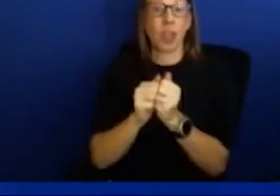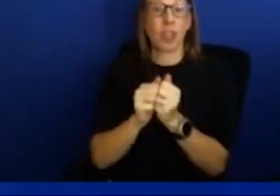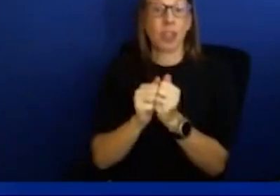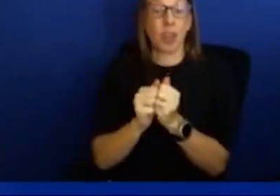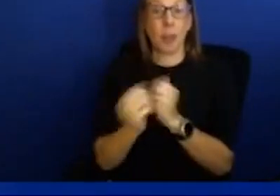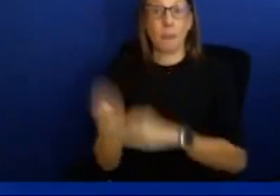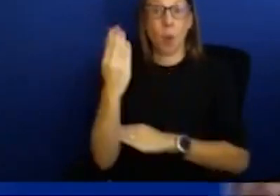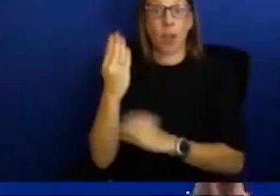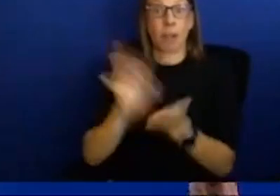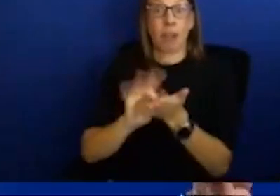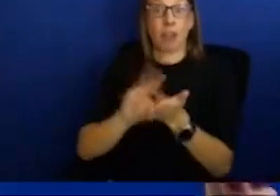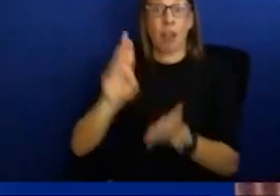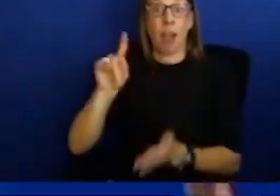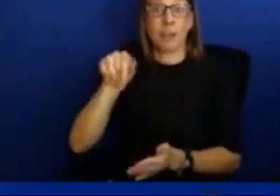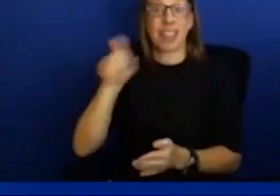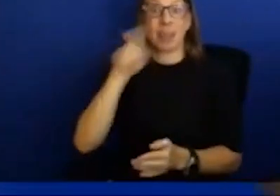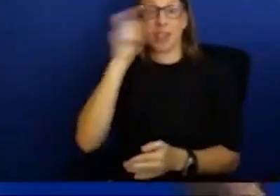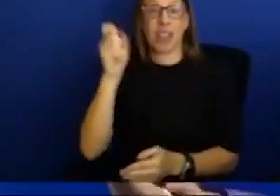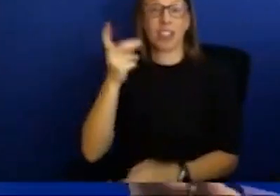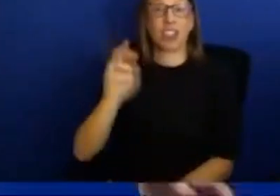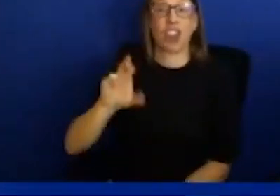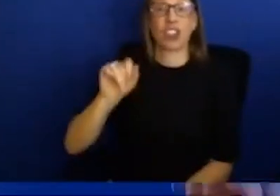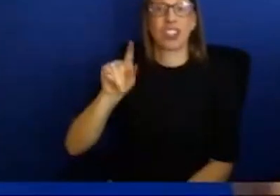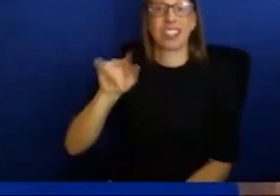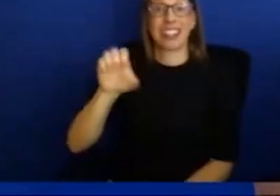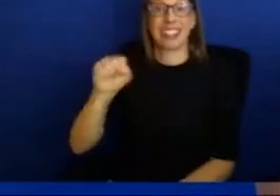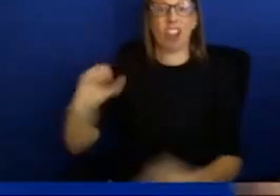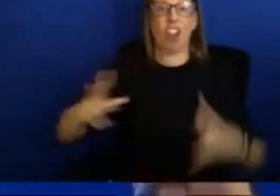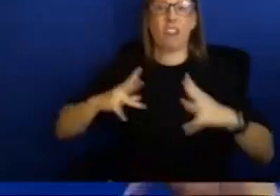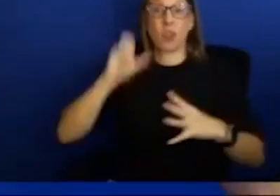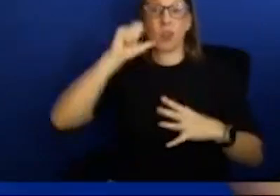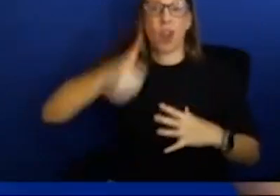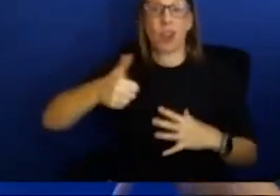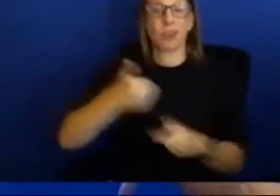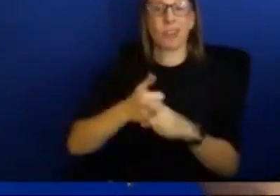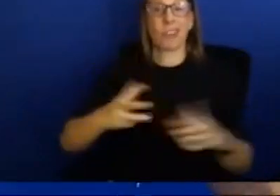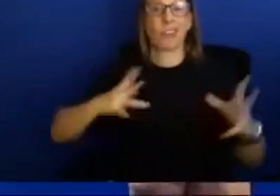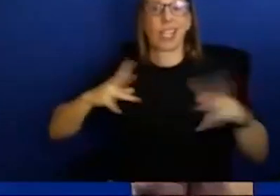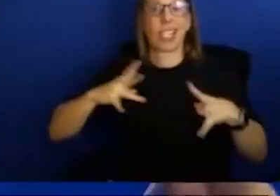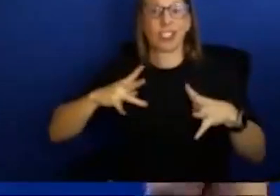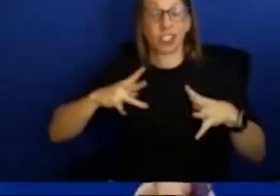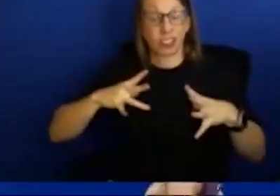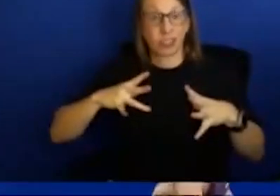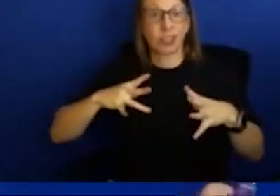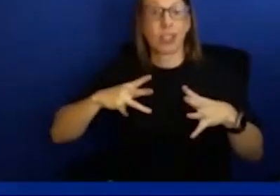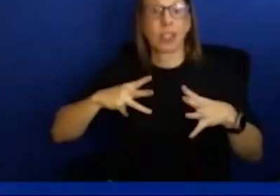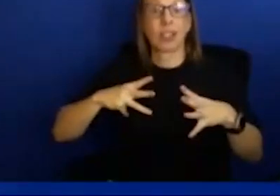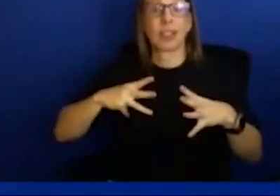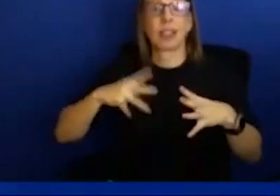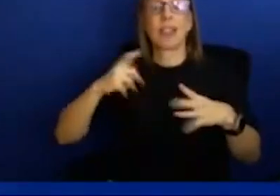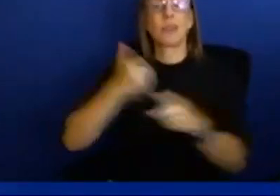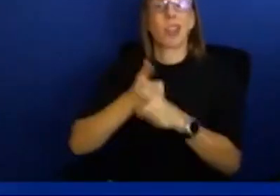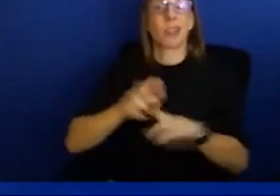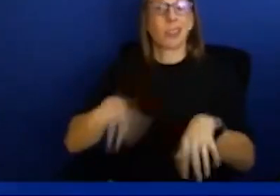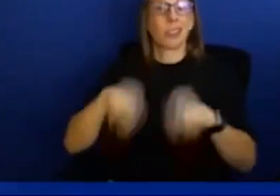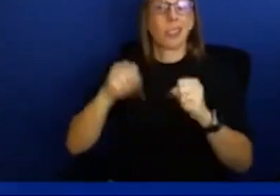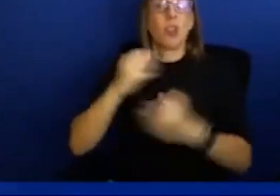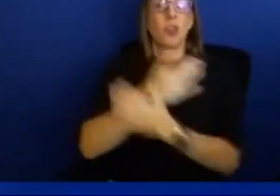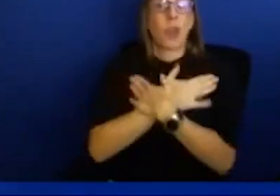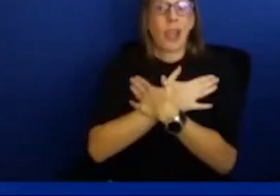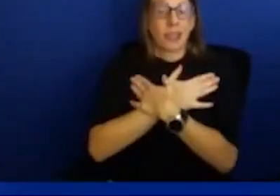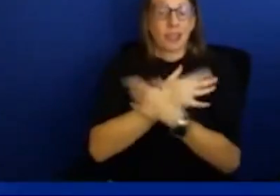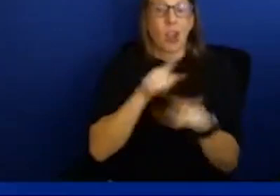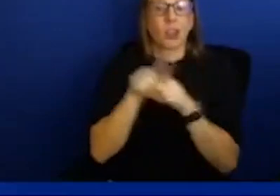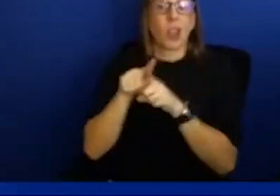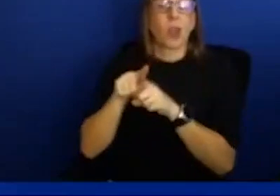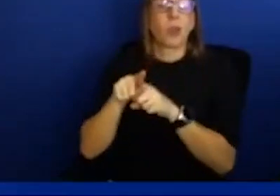medical update because Dr. Stites, he's off tomorrow. He's vacationing and taking a little much needed rest and time away with his family. So we're happy